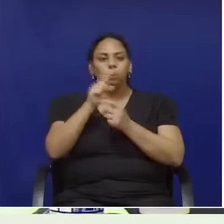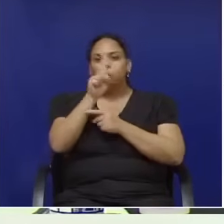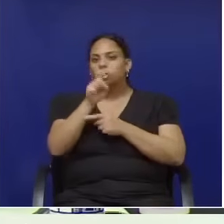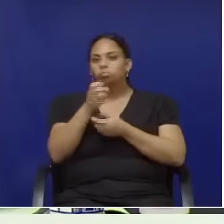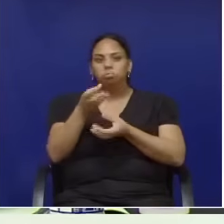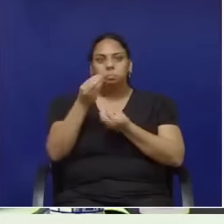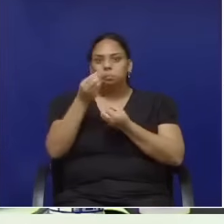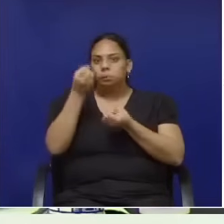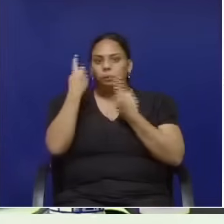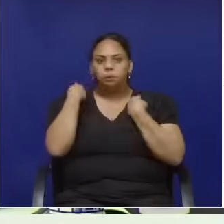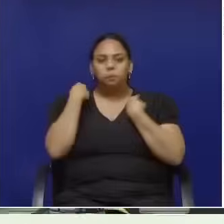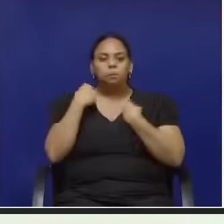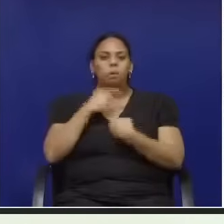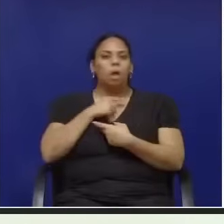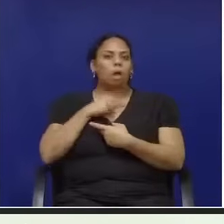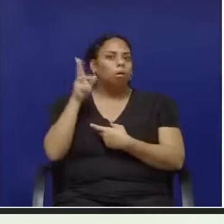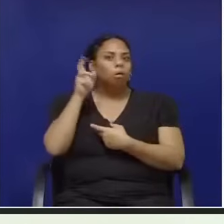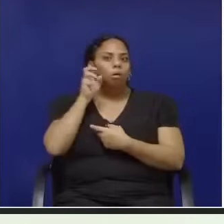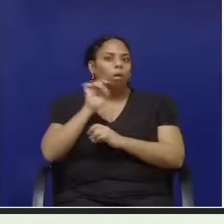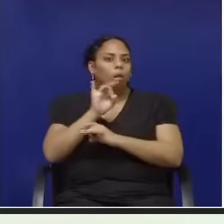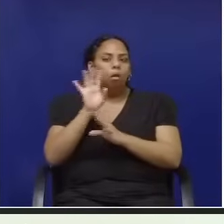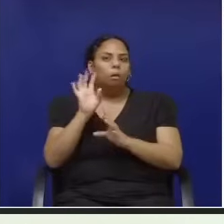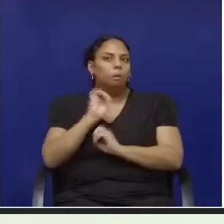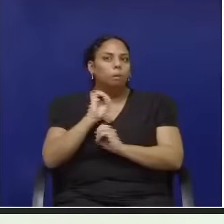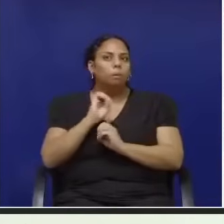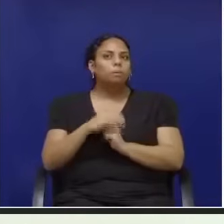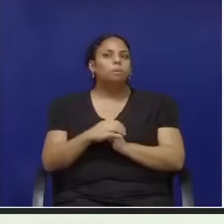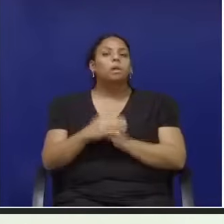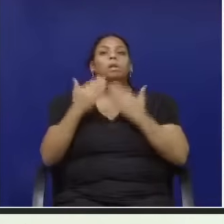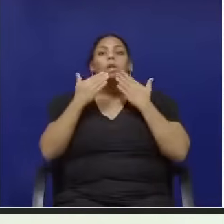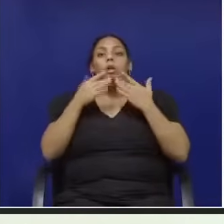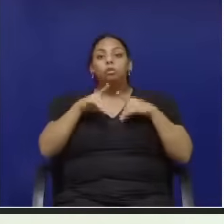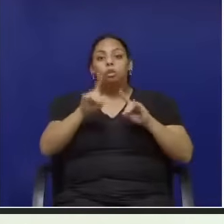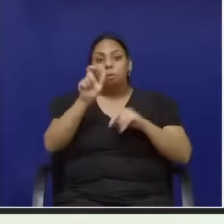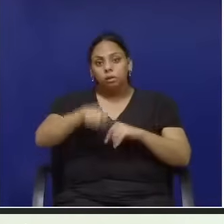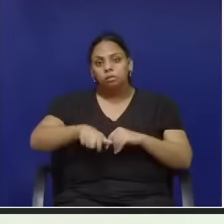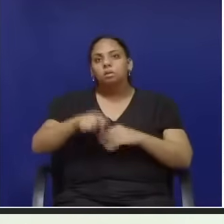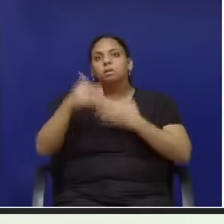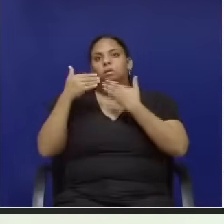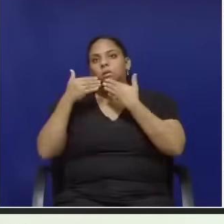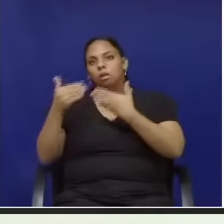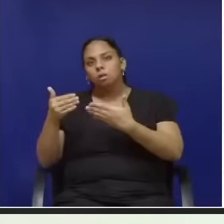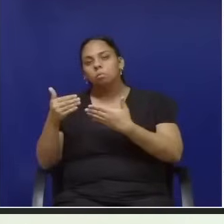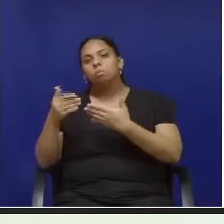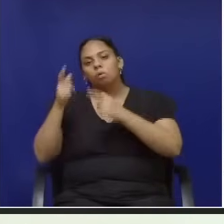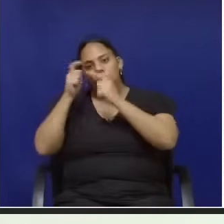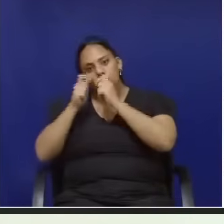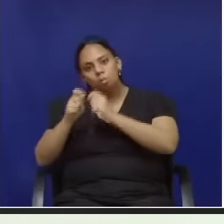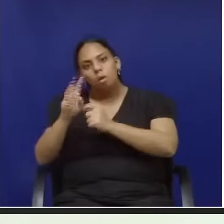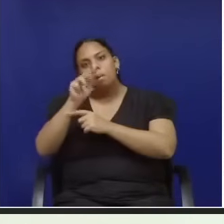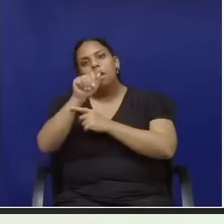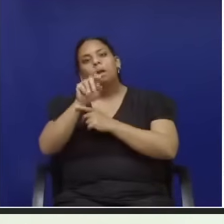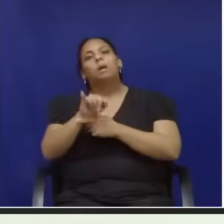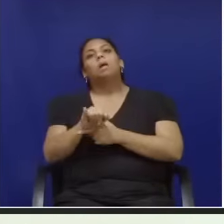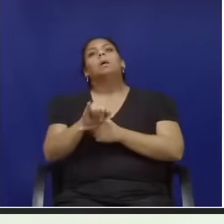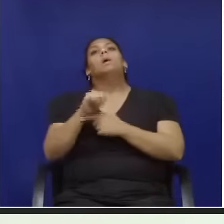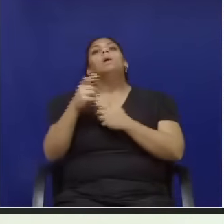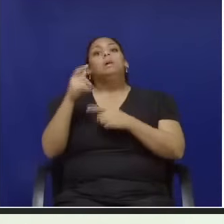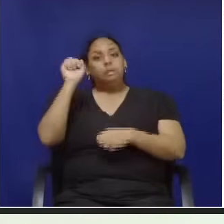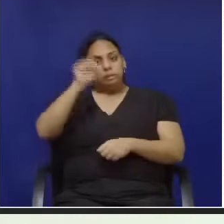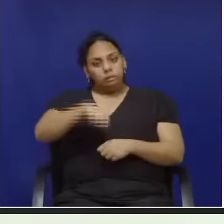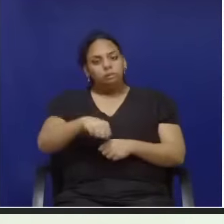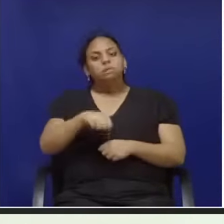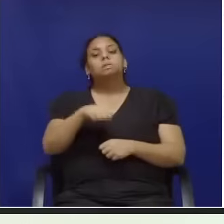Minister. Thank you, Chairperson, and thank you, Honorable Mangi. Indeed, in